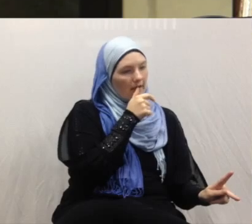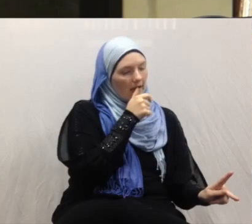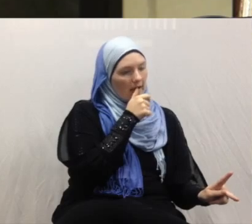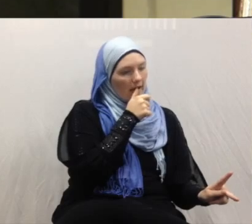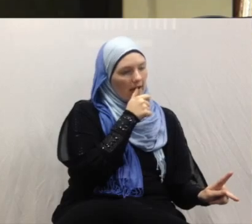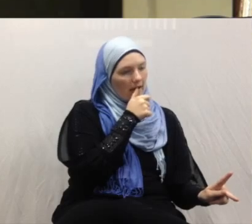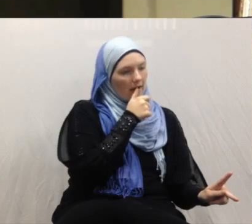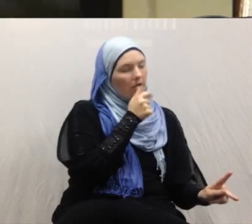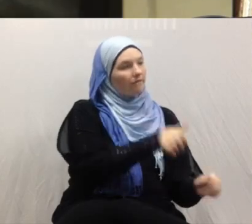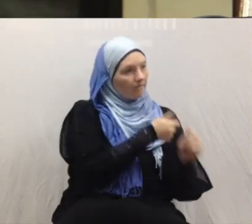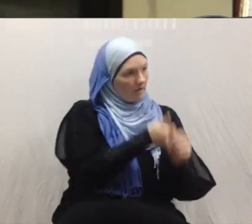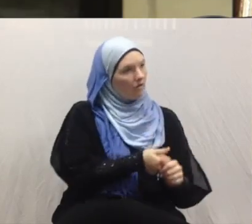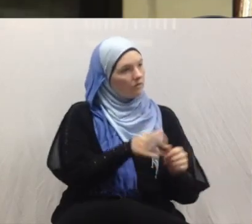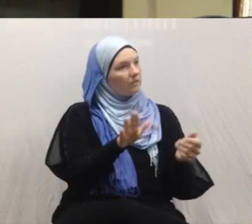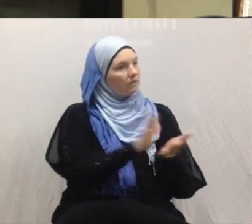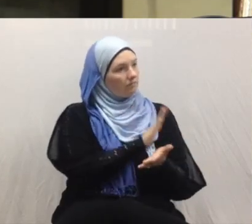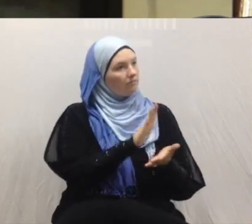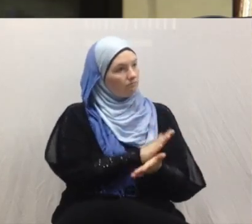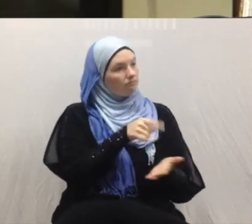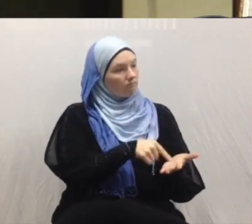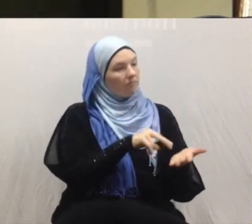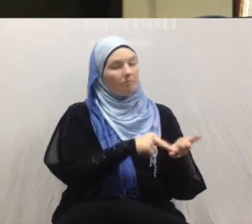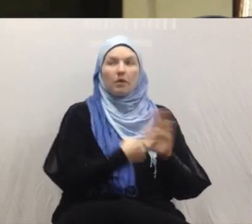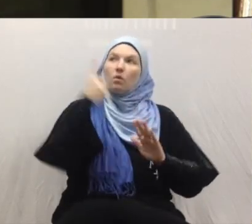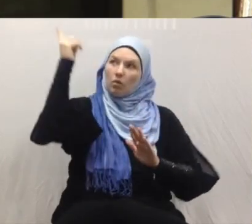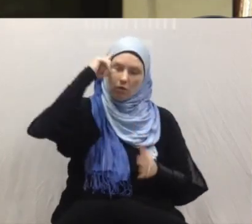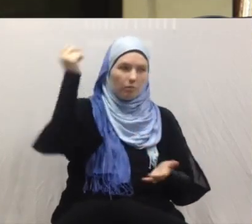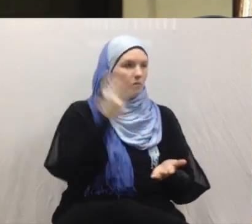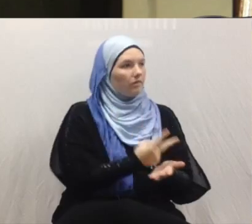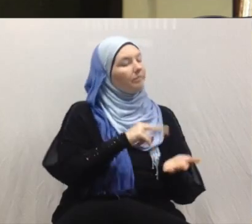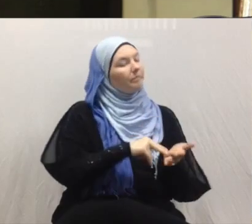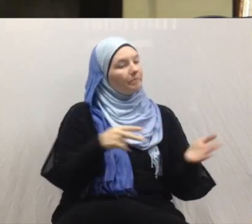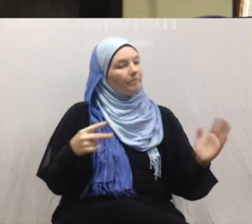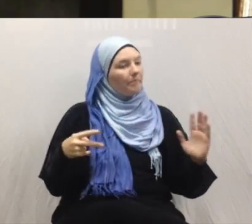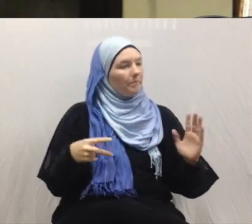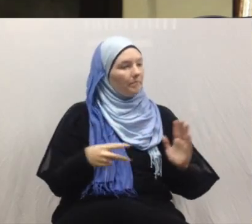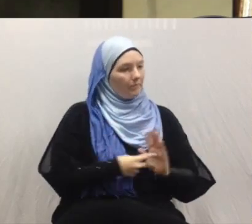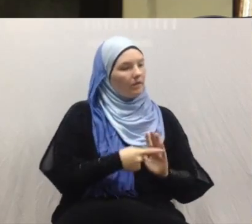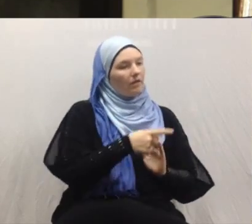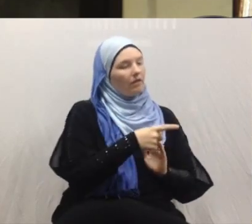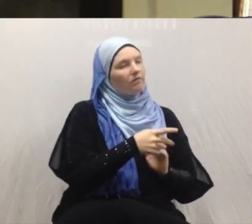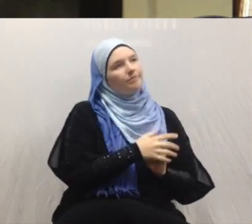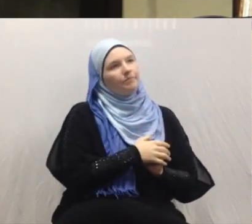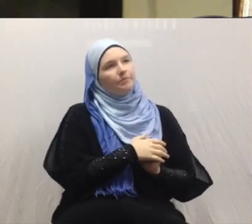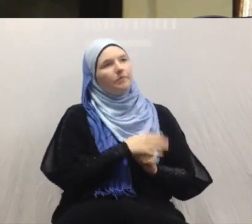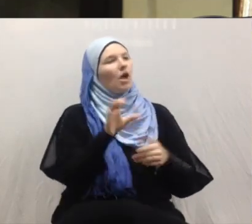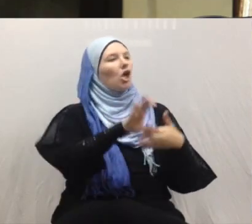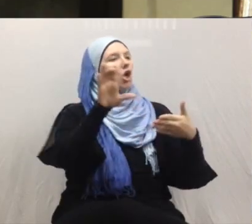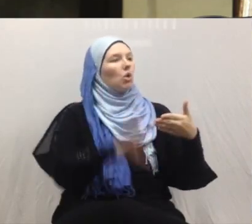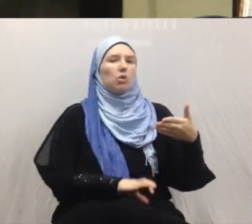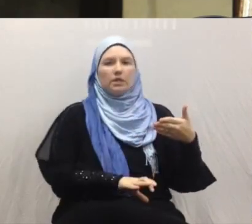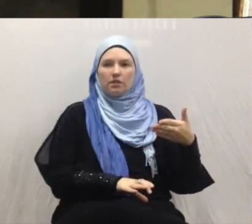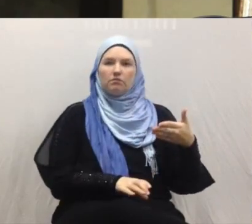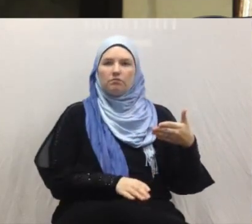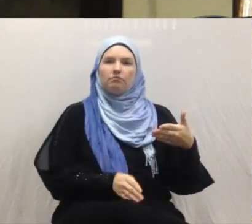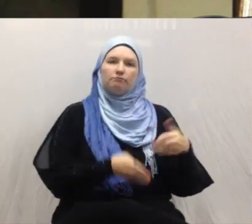himself. God approves of this document. So here is somewhat a concluding remark